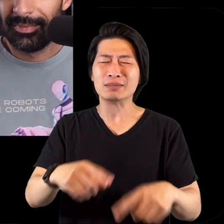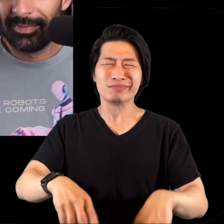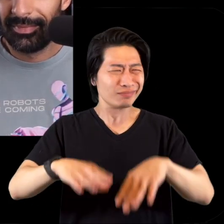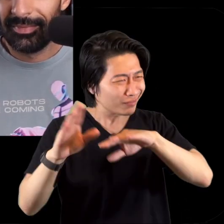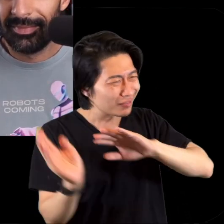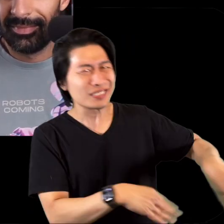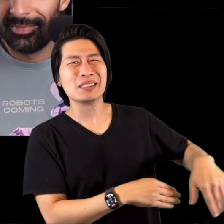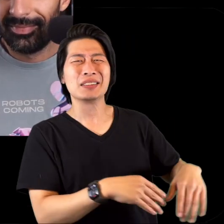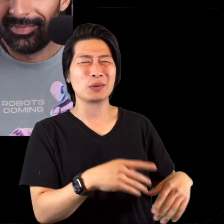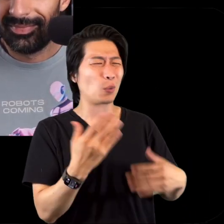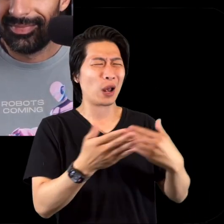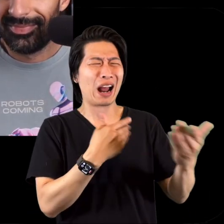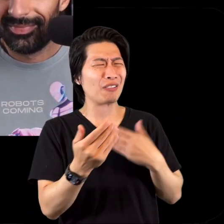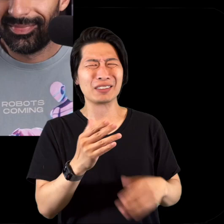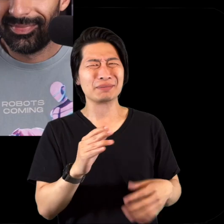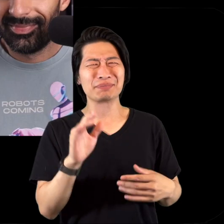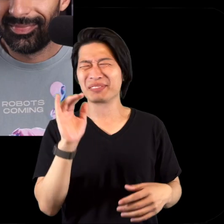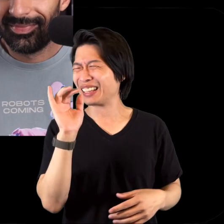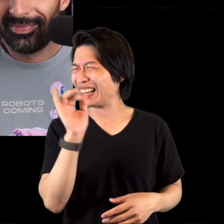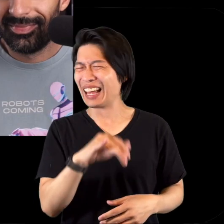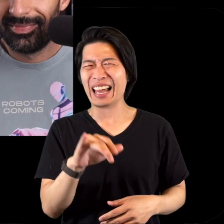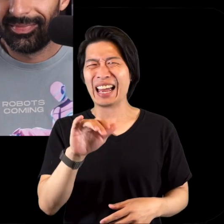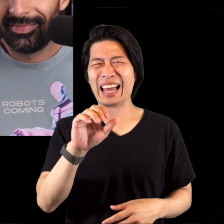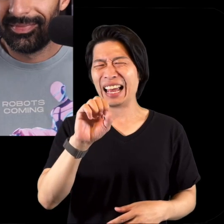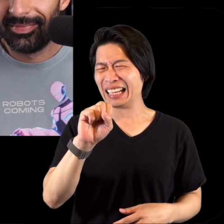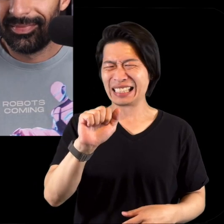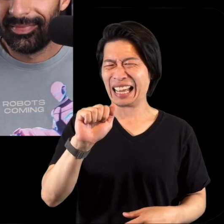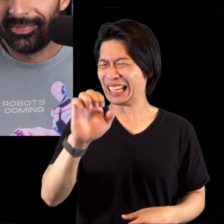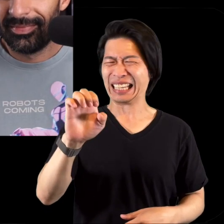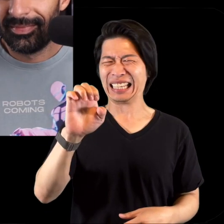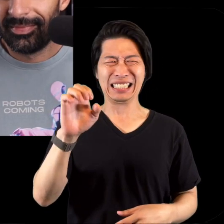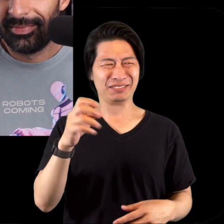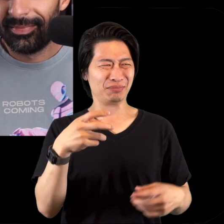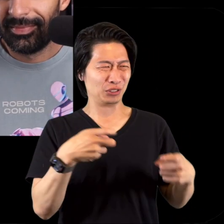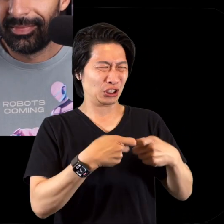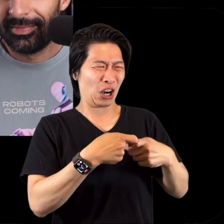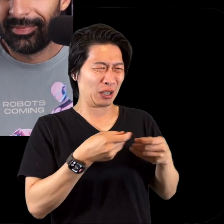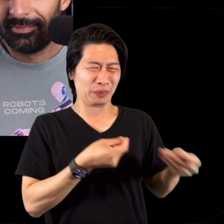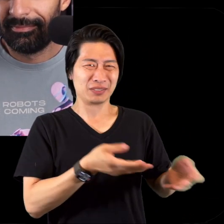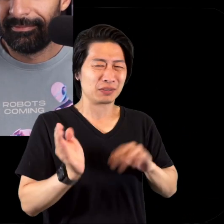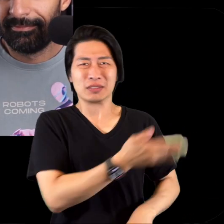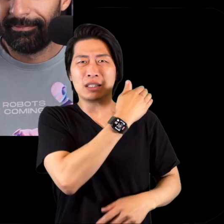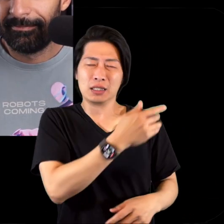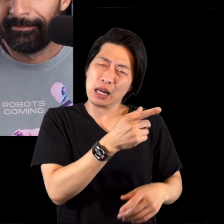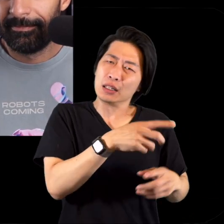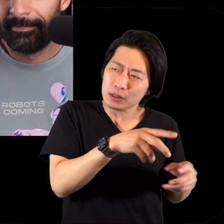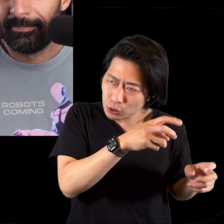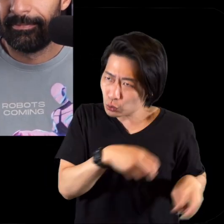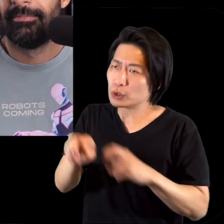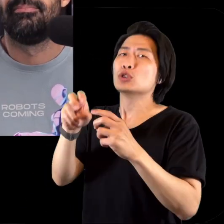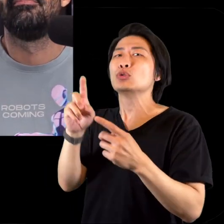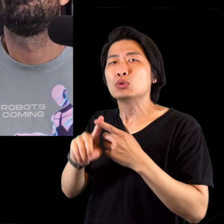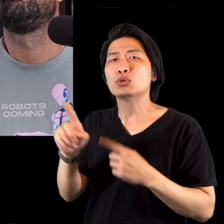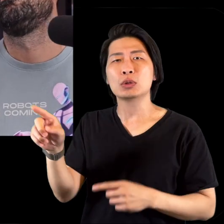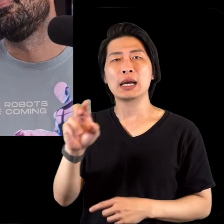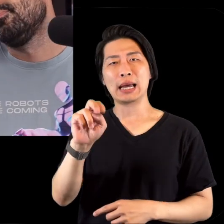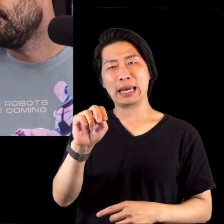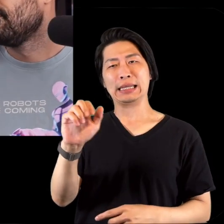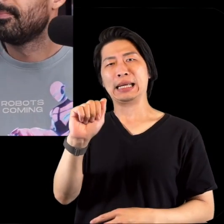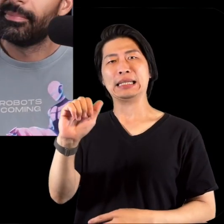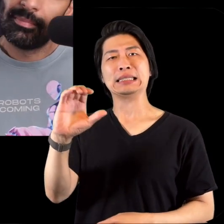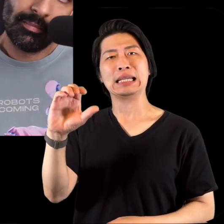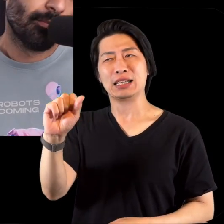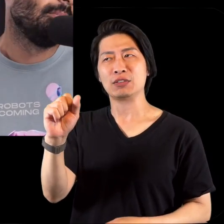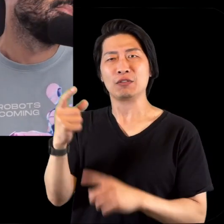Please consider dumping whatever the SAE thing and going to